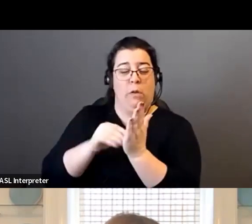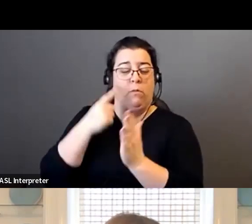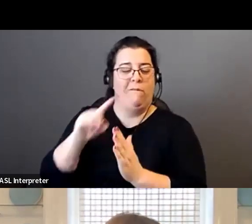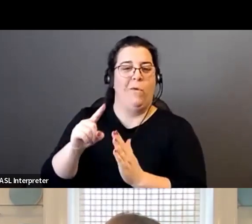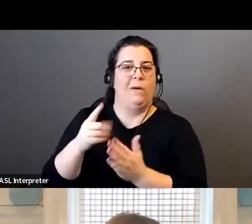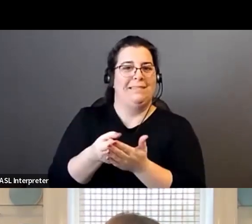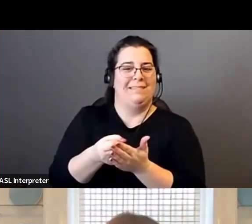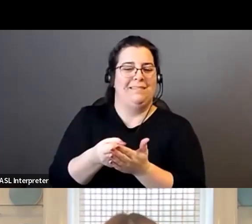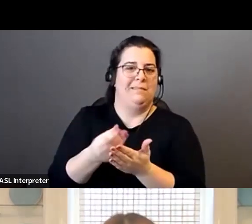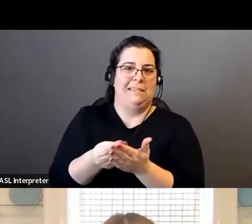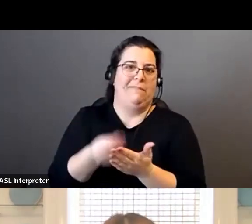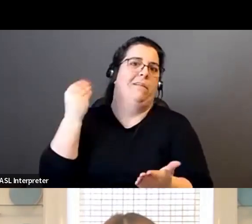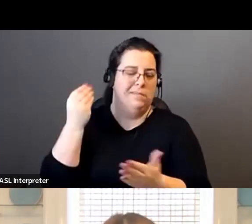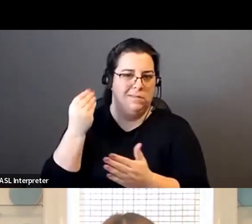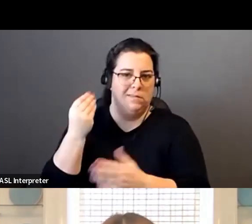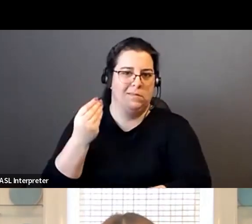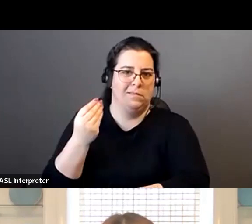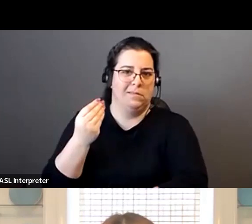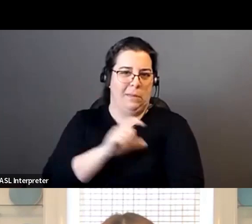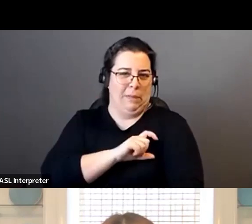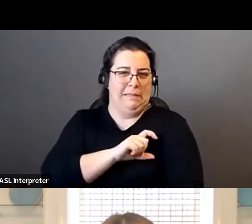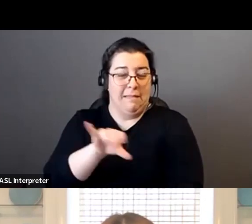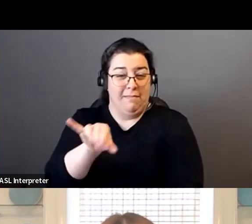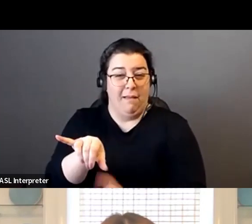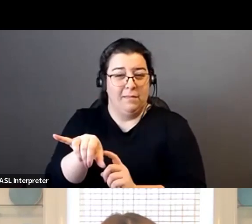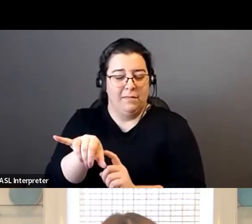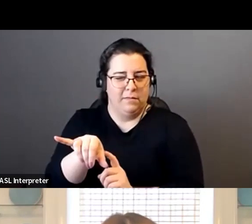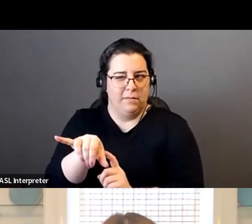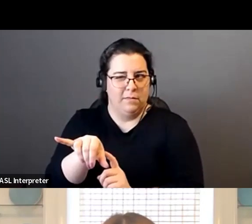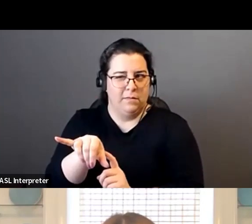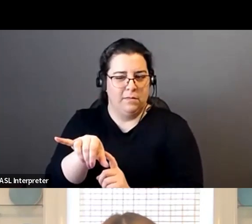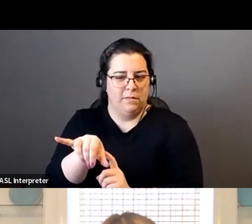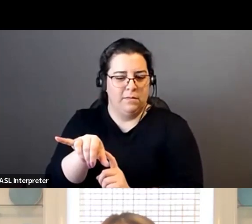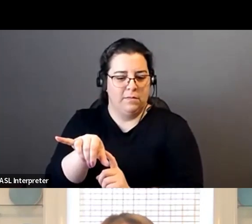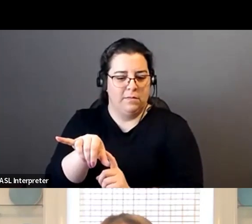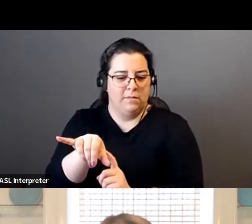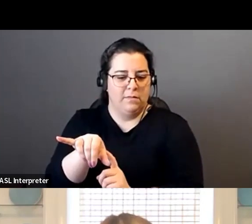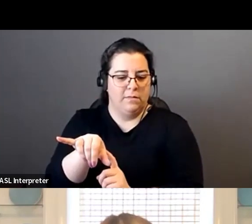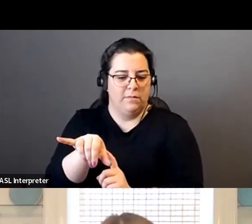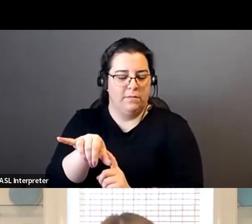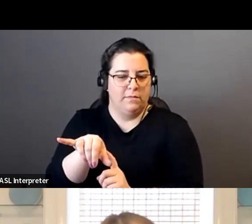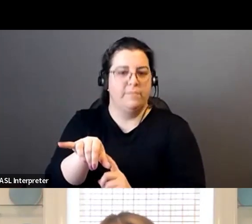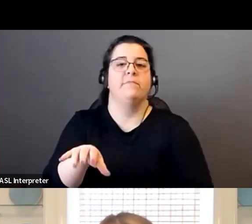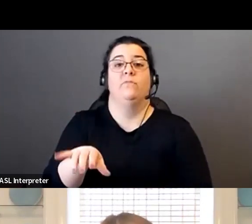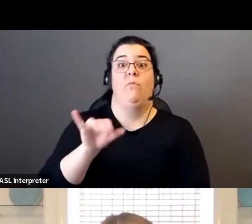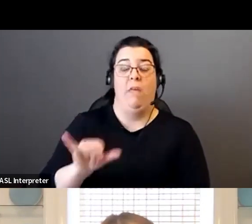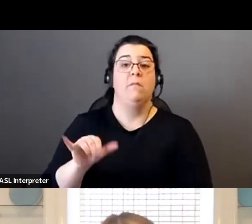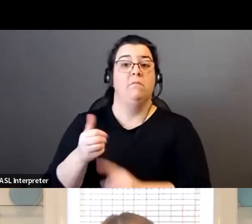from 2 hours. He did all the video recording on 2 iPhones.